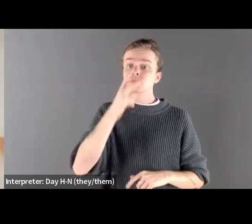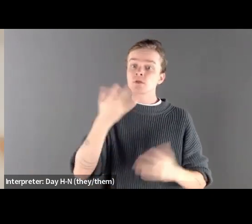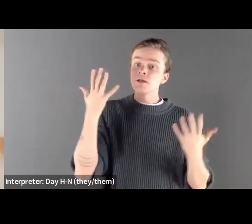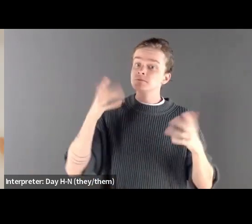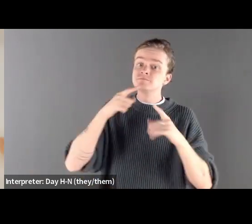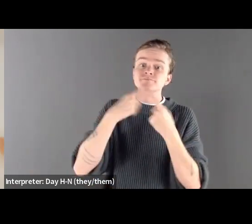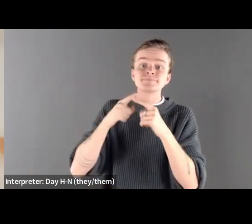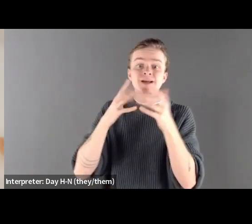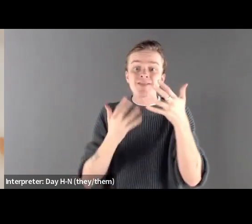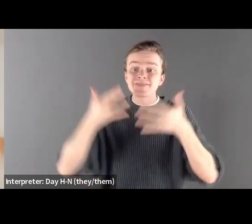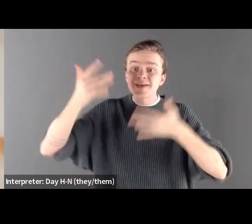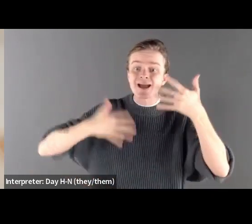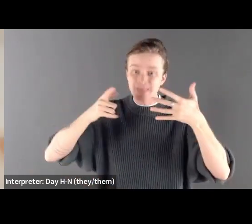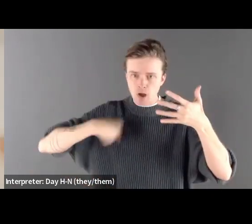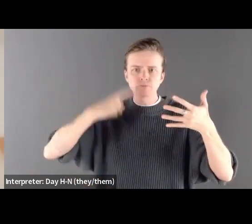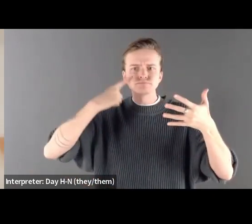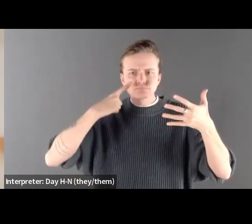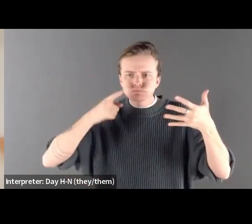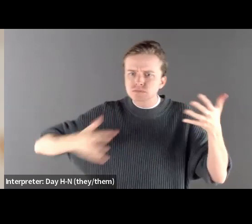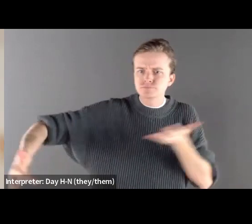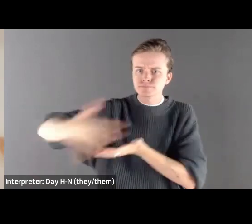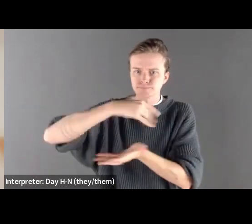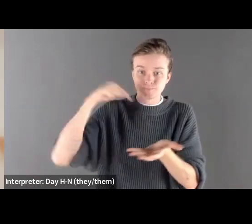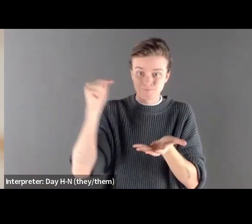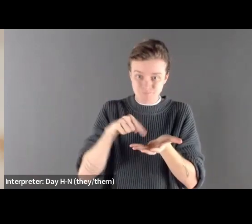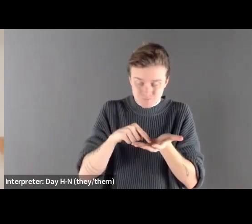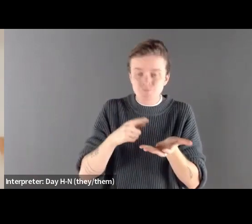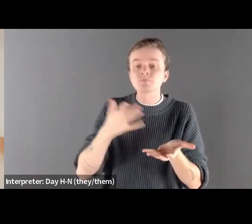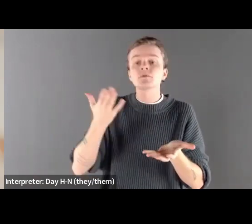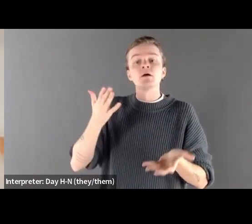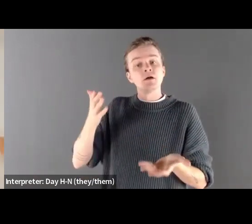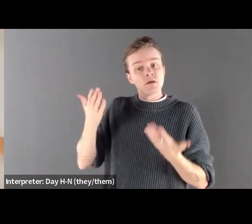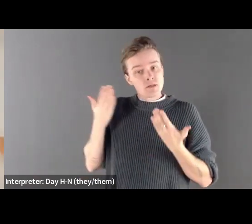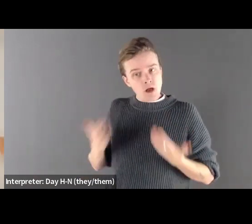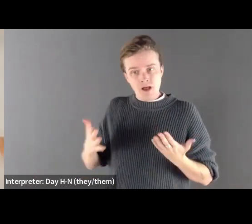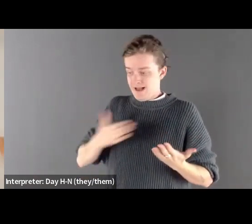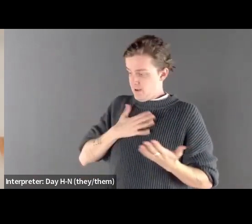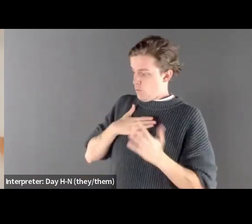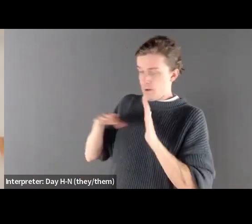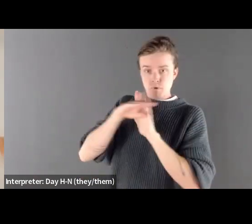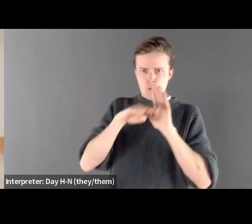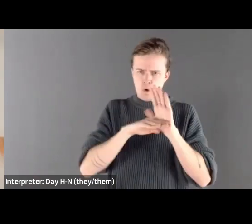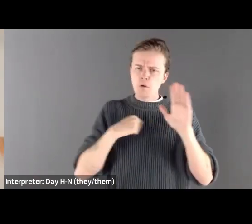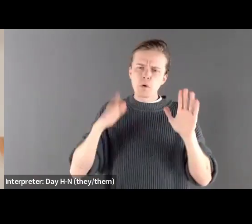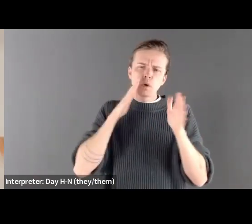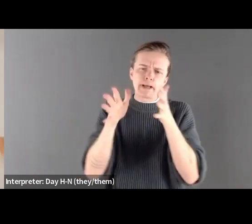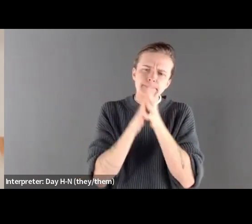collected, but also thanks to our program, I will tell you a little bit more about it right